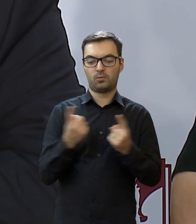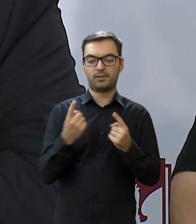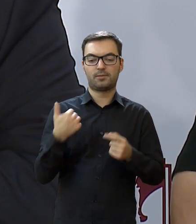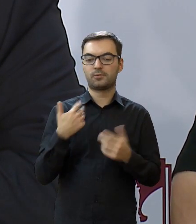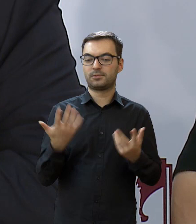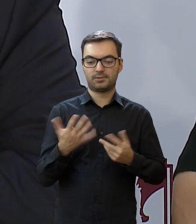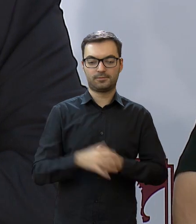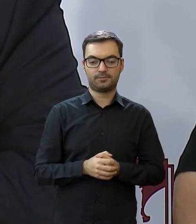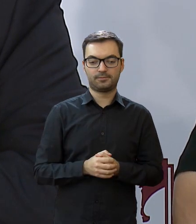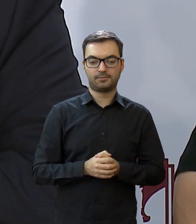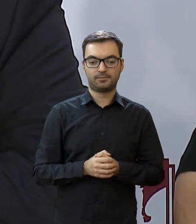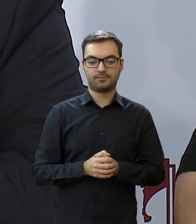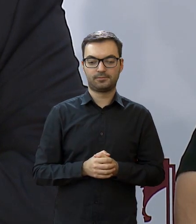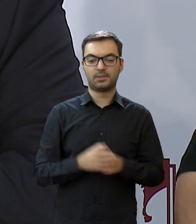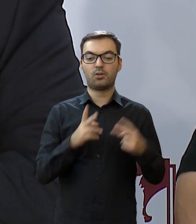As for the Commission